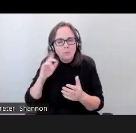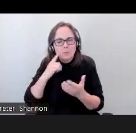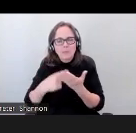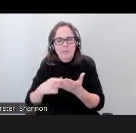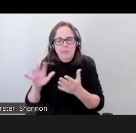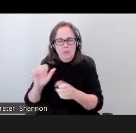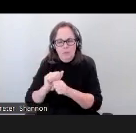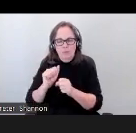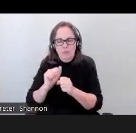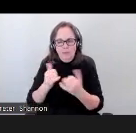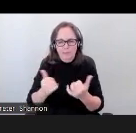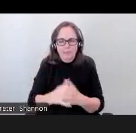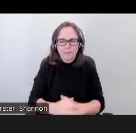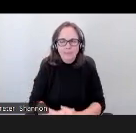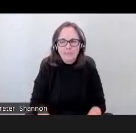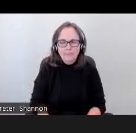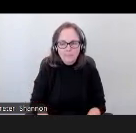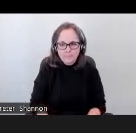he's doing.